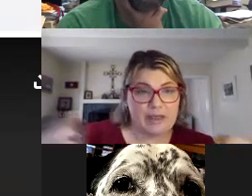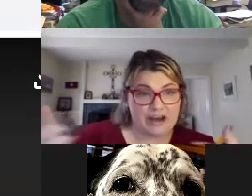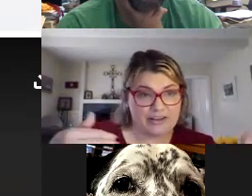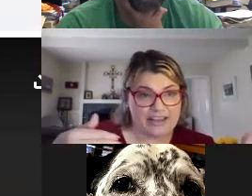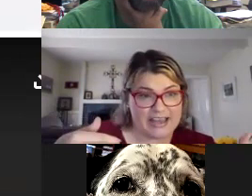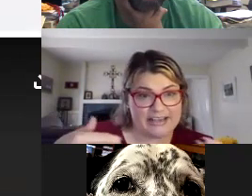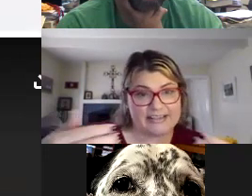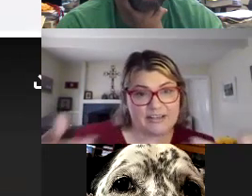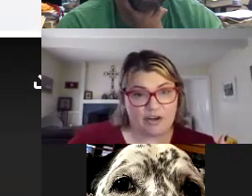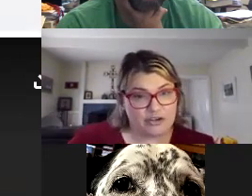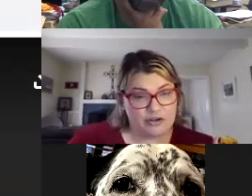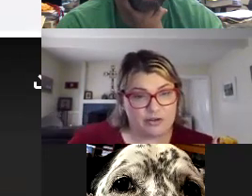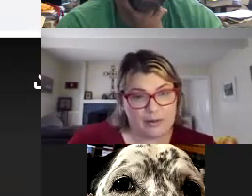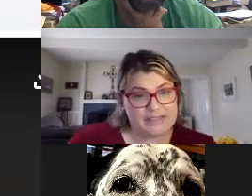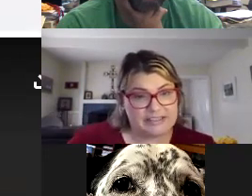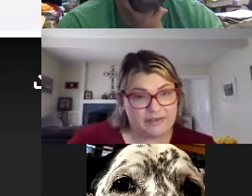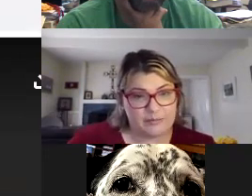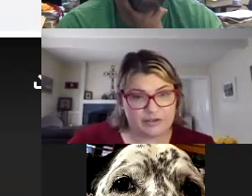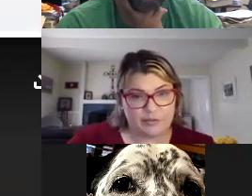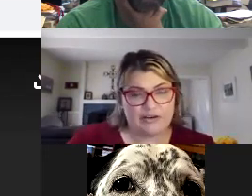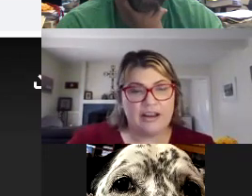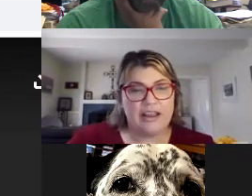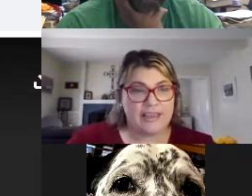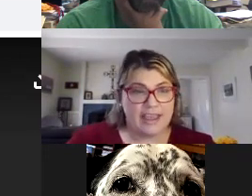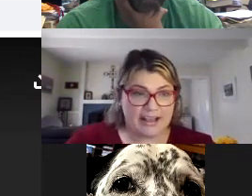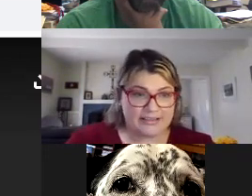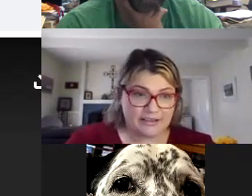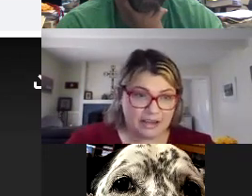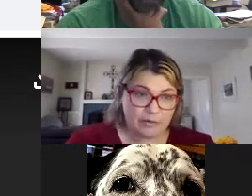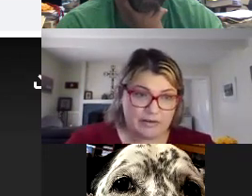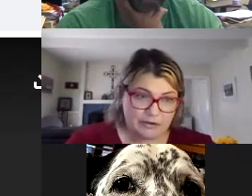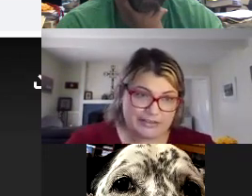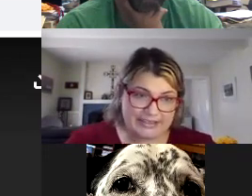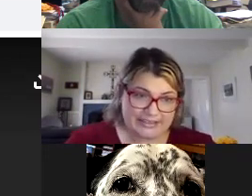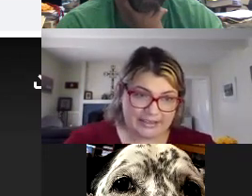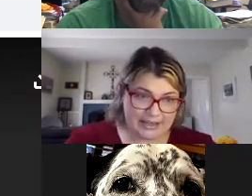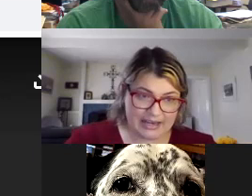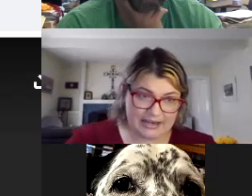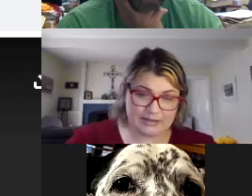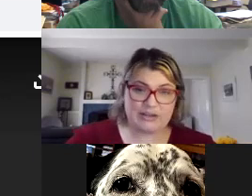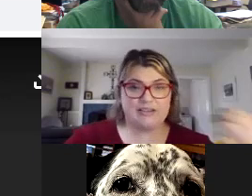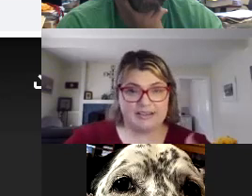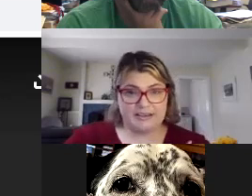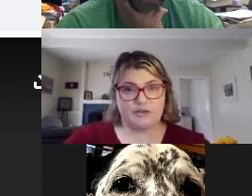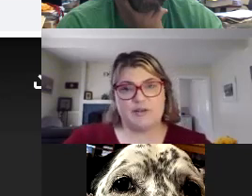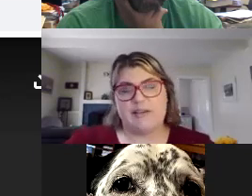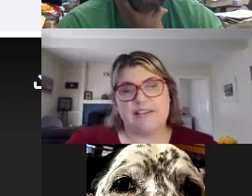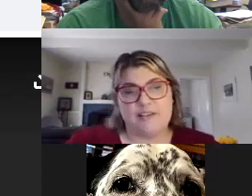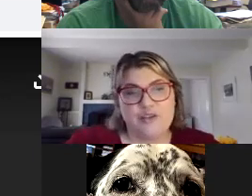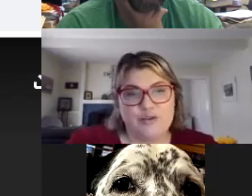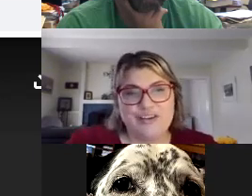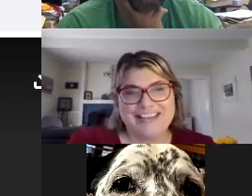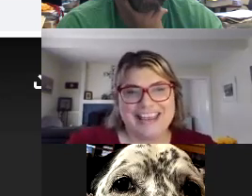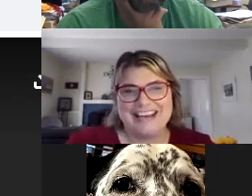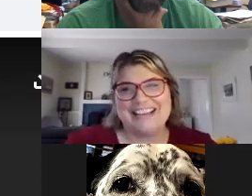can compare the candidates. I'll show you their websites, Facebook, Twitter. They ask, the League of Women Voters ask the candidates questions, and these are the